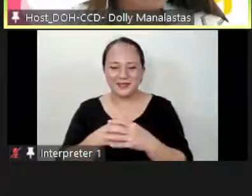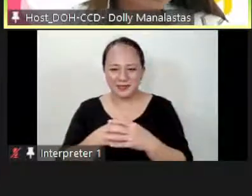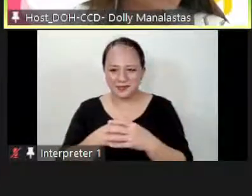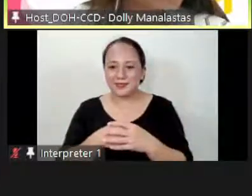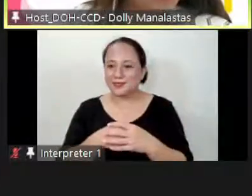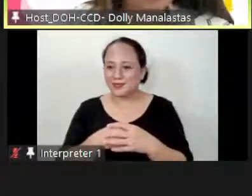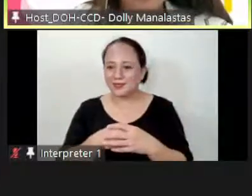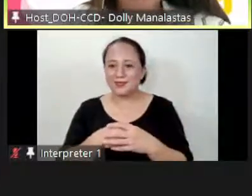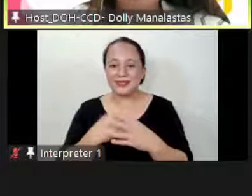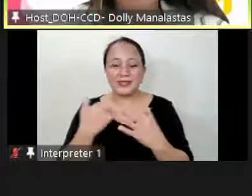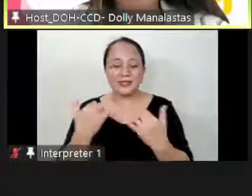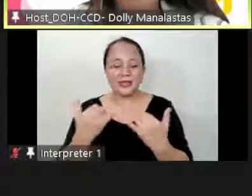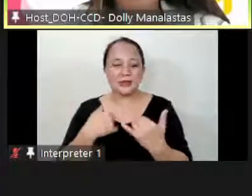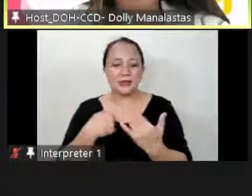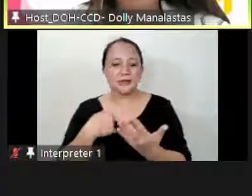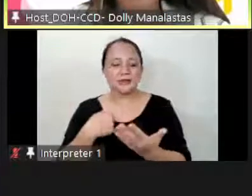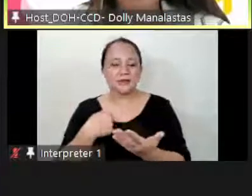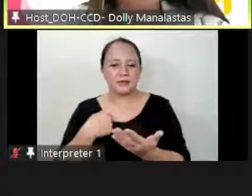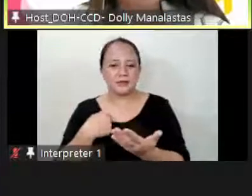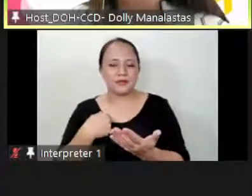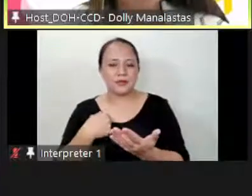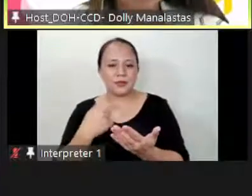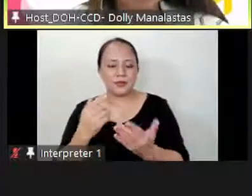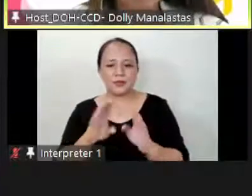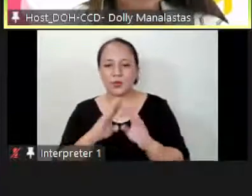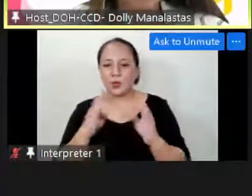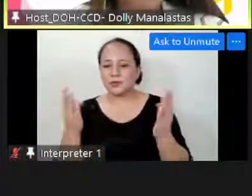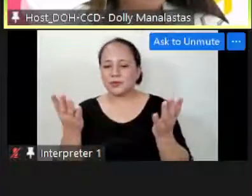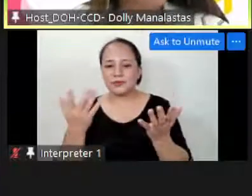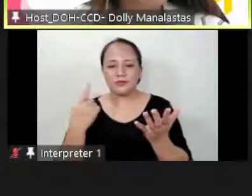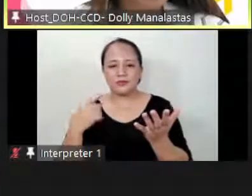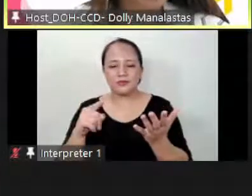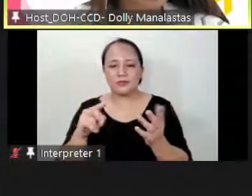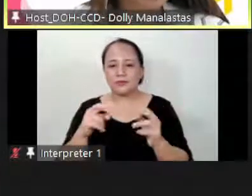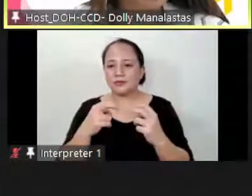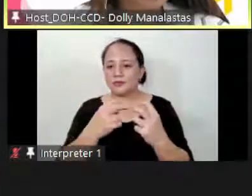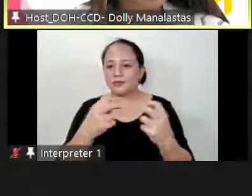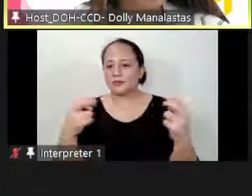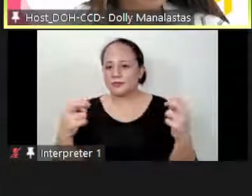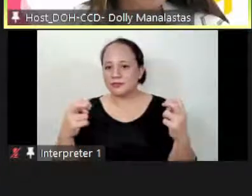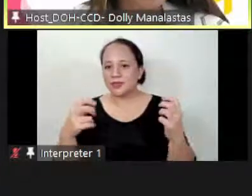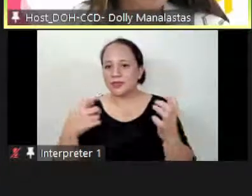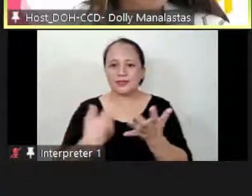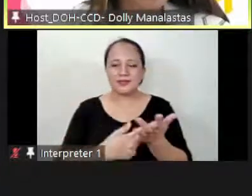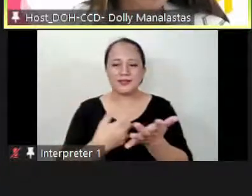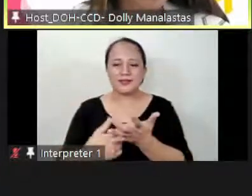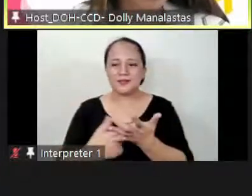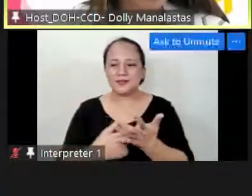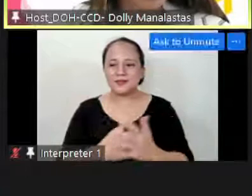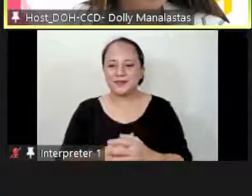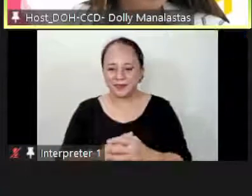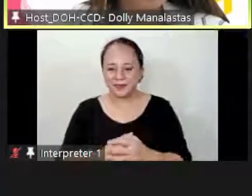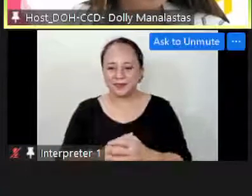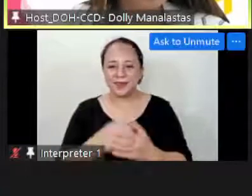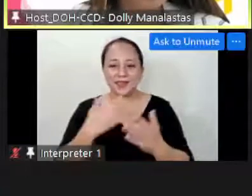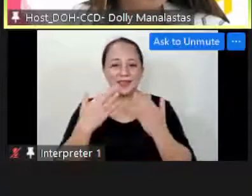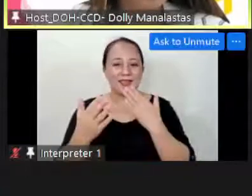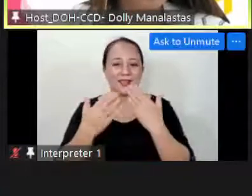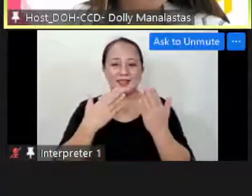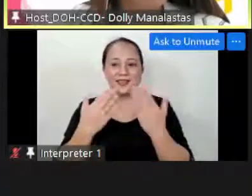now, I think we will open the floor for the panel discussion. So thank you